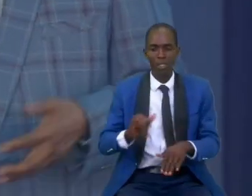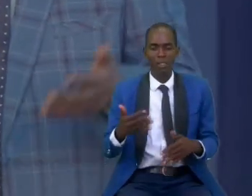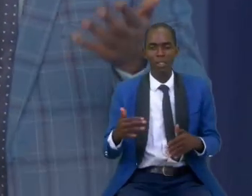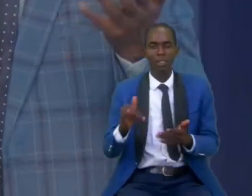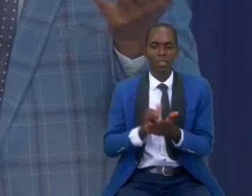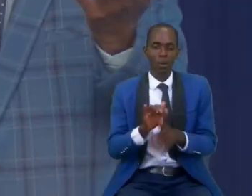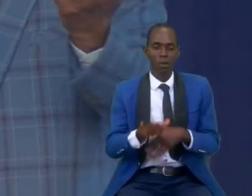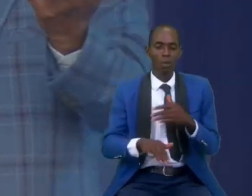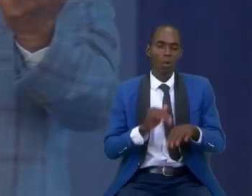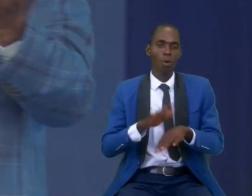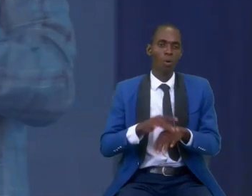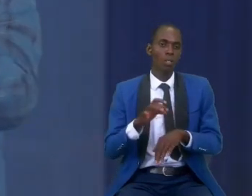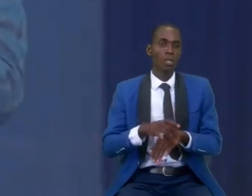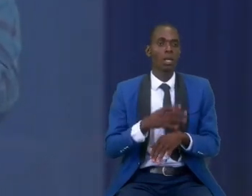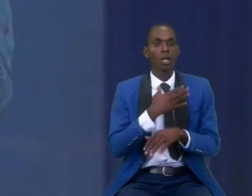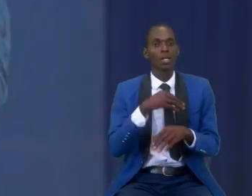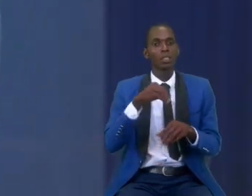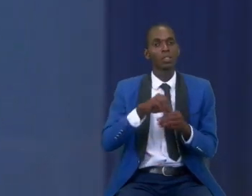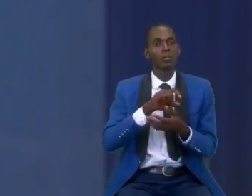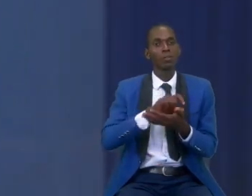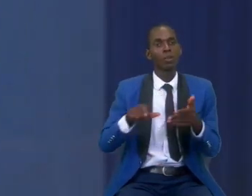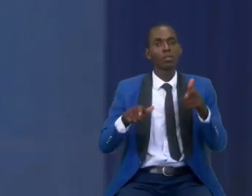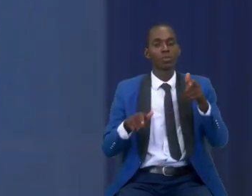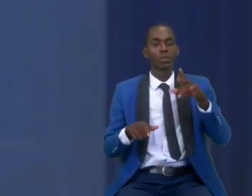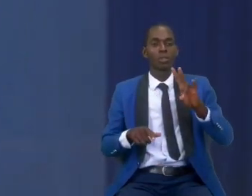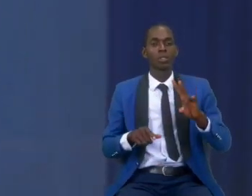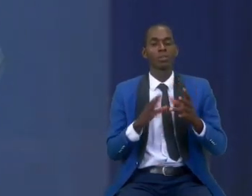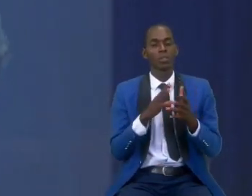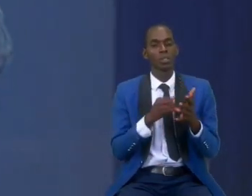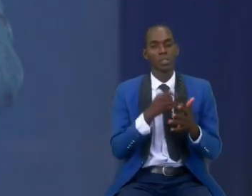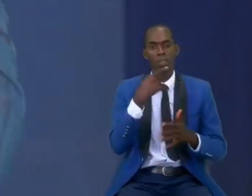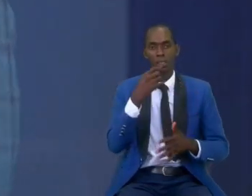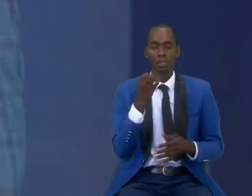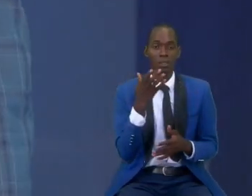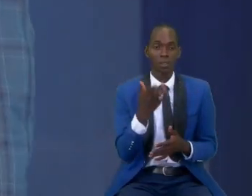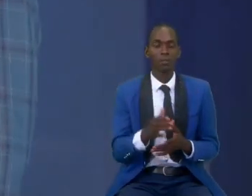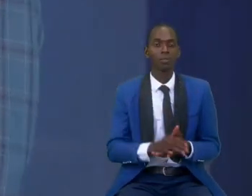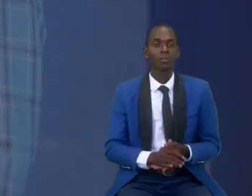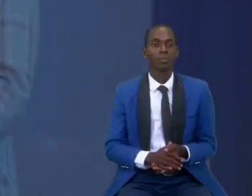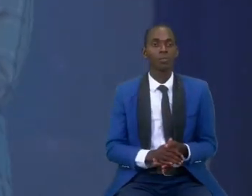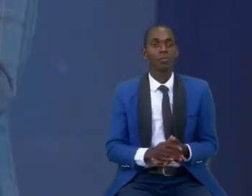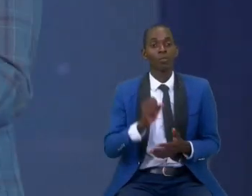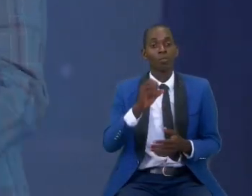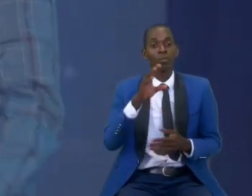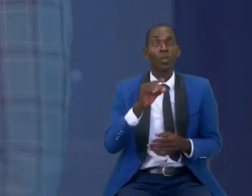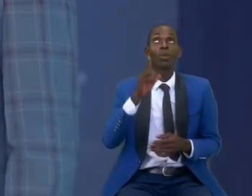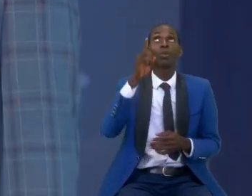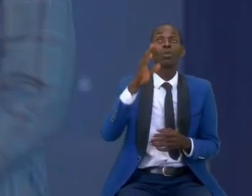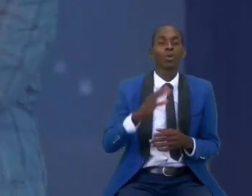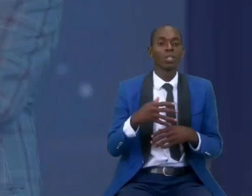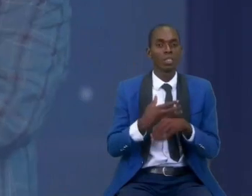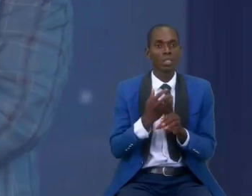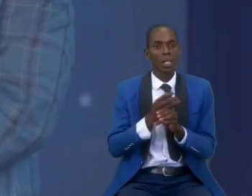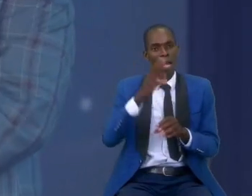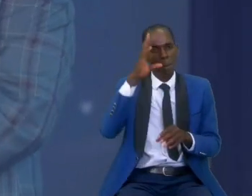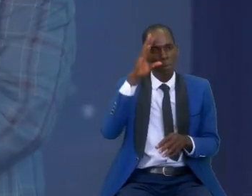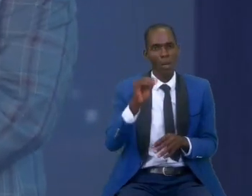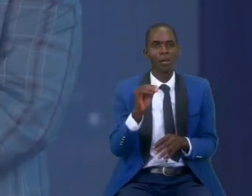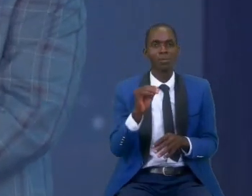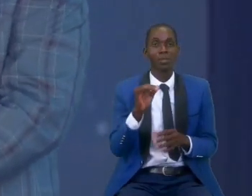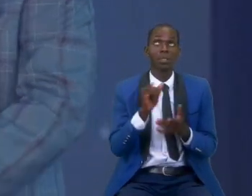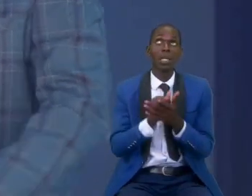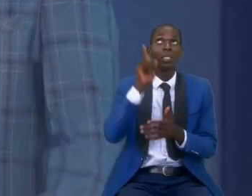says, so God created man, like he said he would, how he said he would, to the level